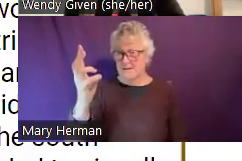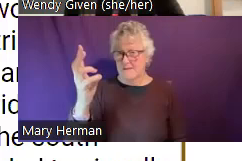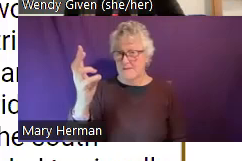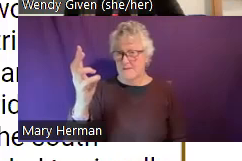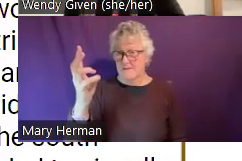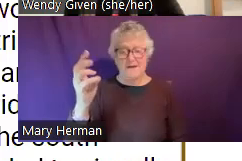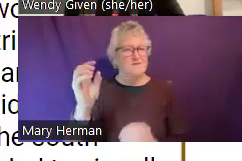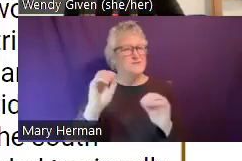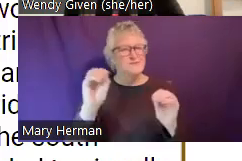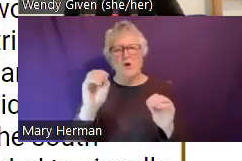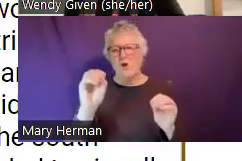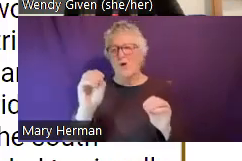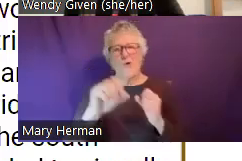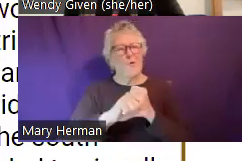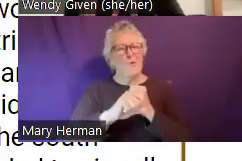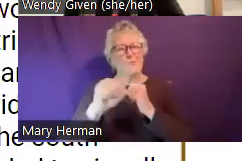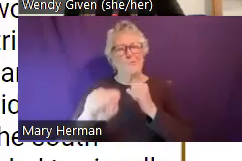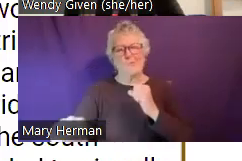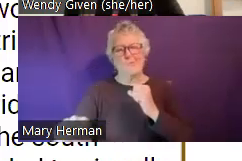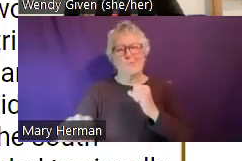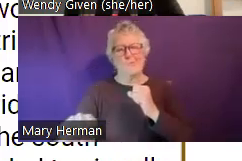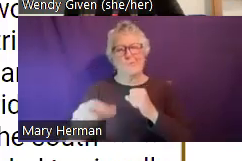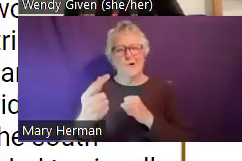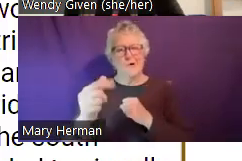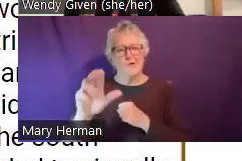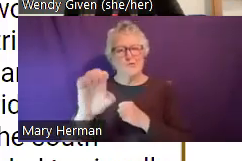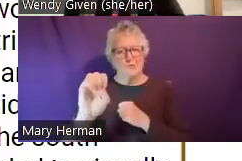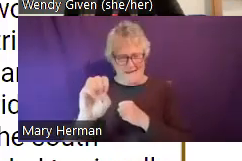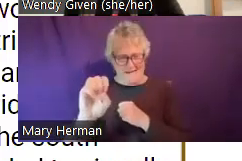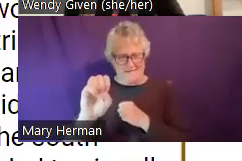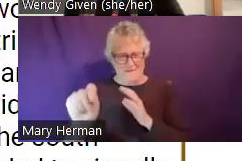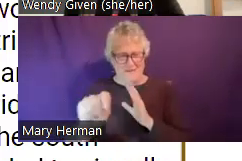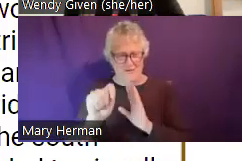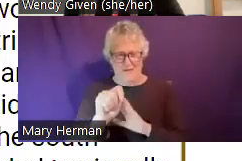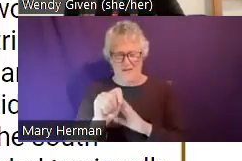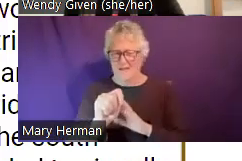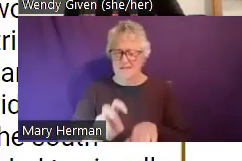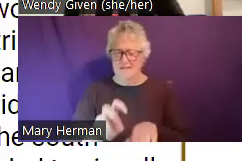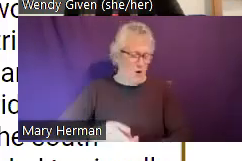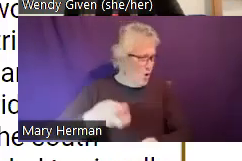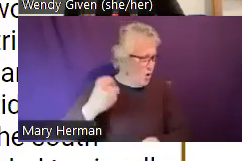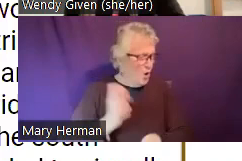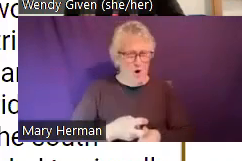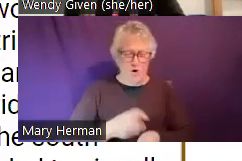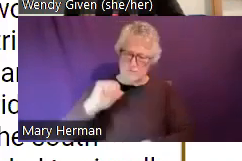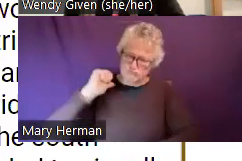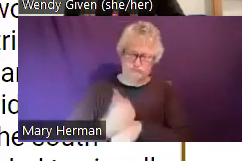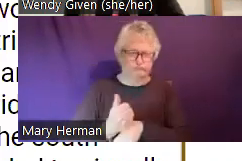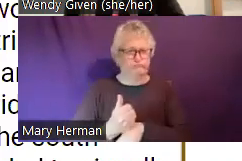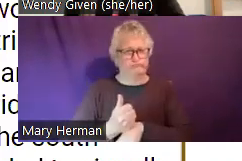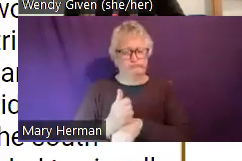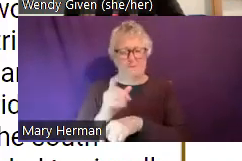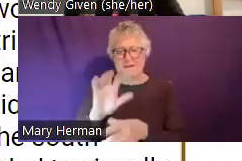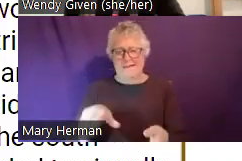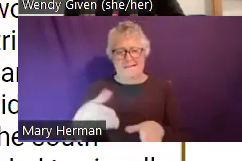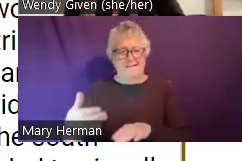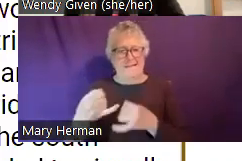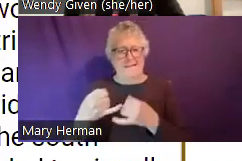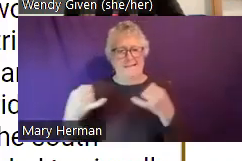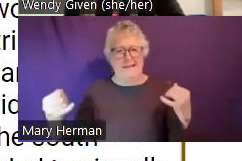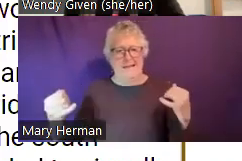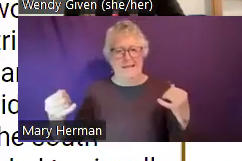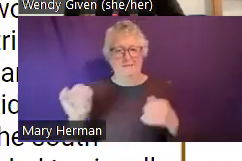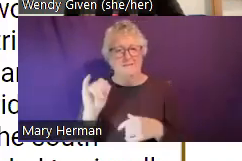grace period for this one. This is a very hard deadline, so make sure, if you've never used the